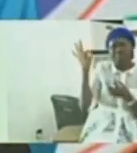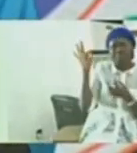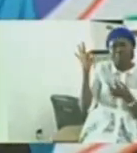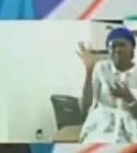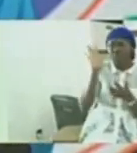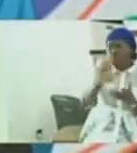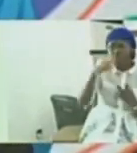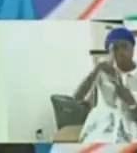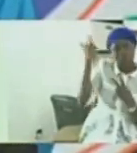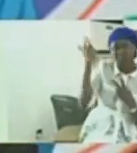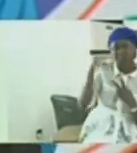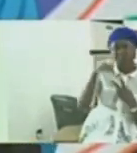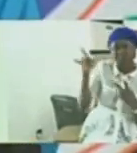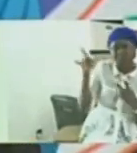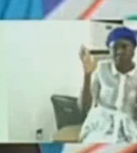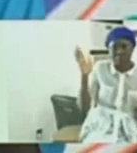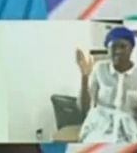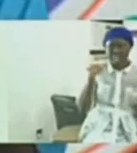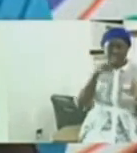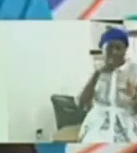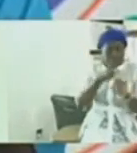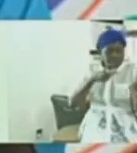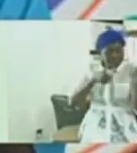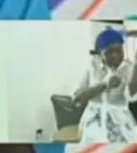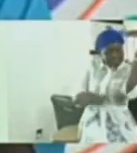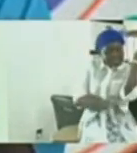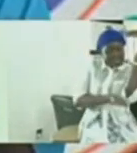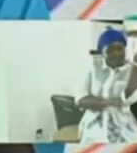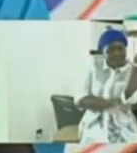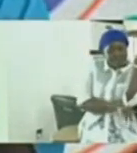At the very grassroots,